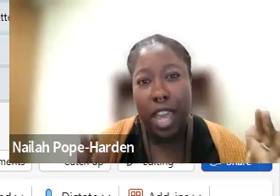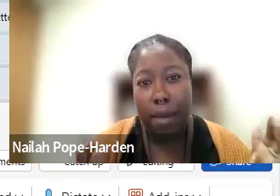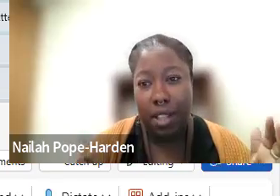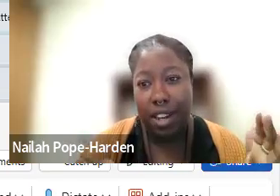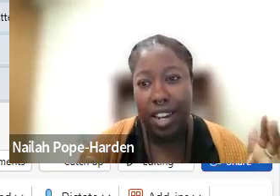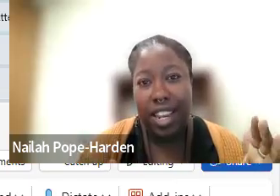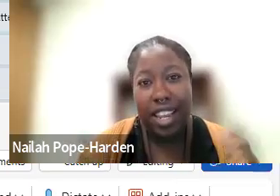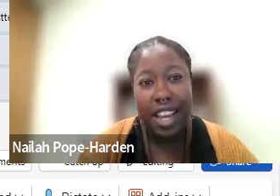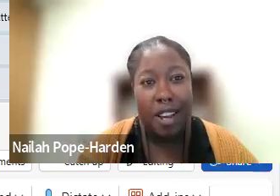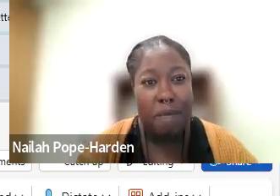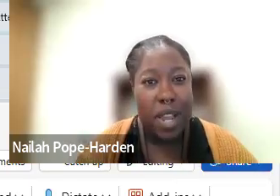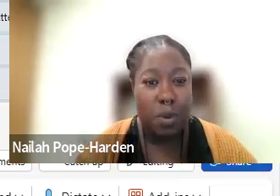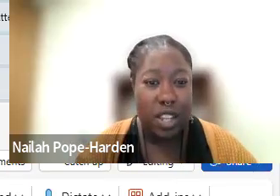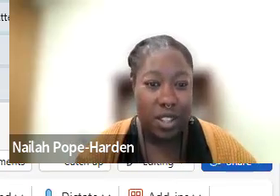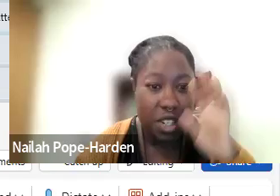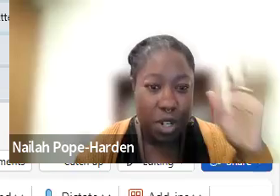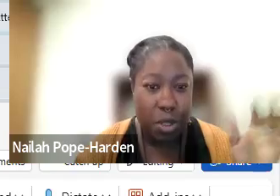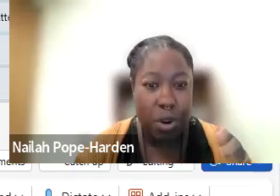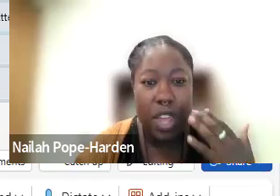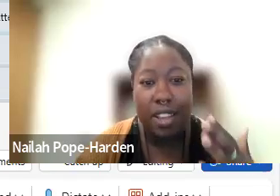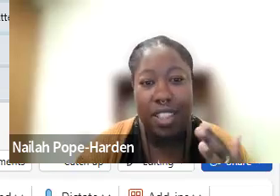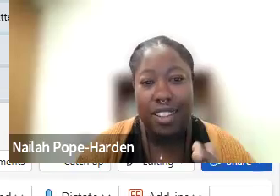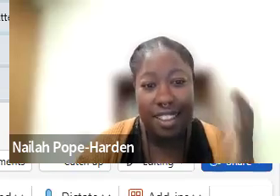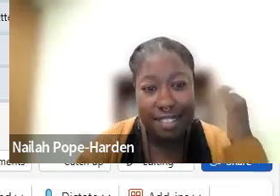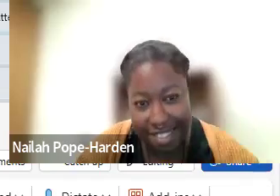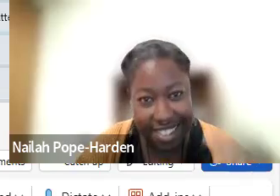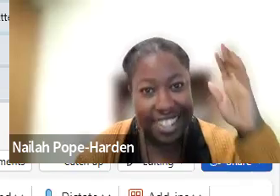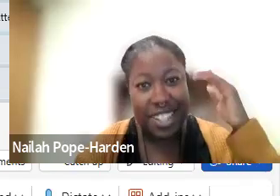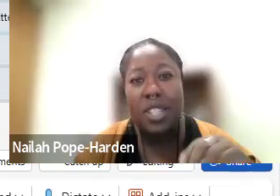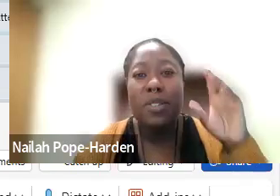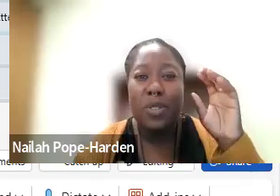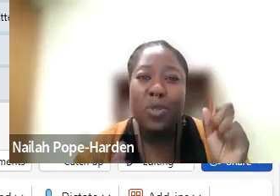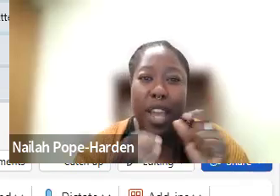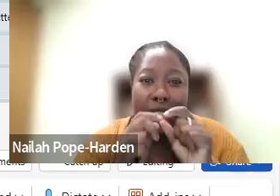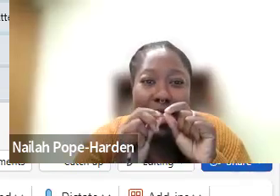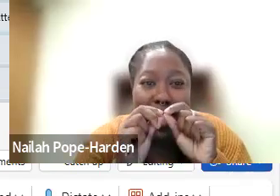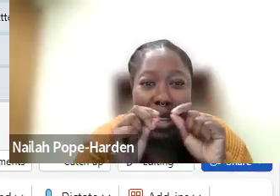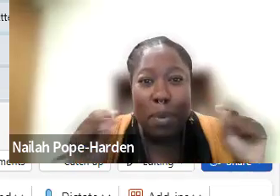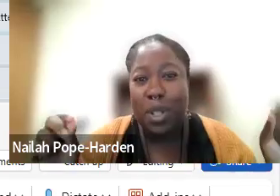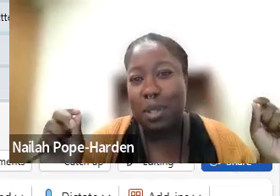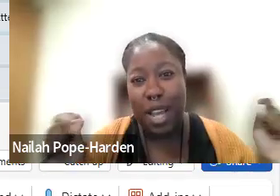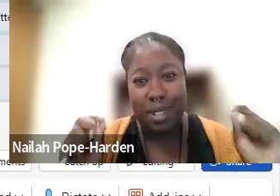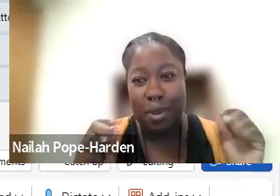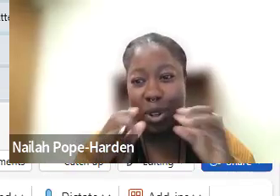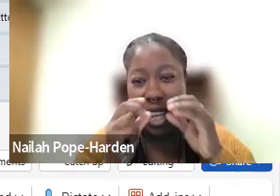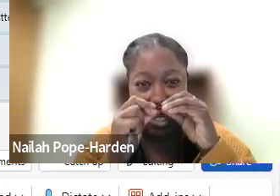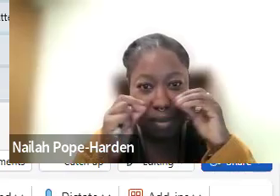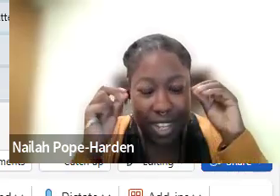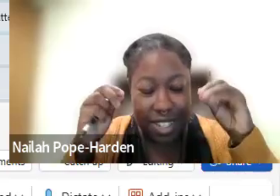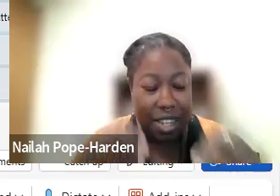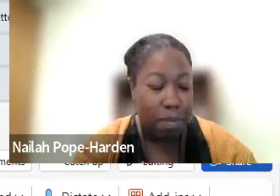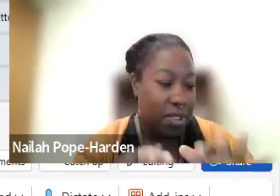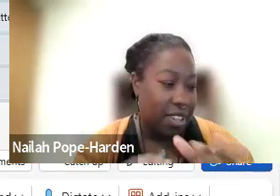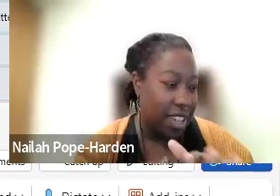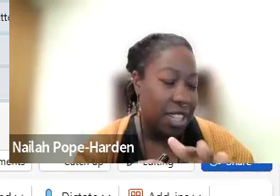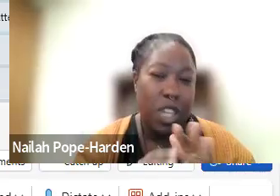expanding our vocabulary as well. So I just wanted to throw that out there. Like, as simple as possible, like